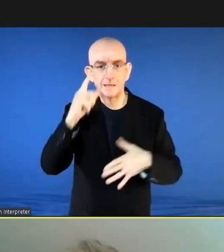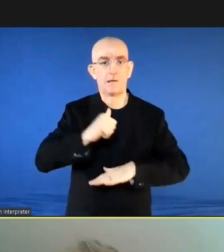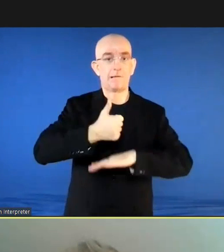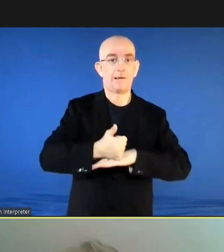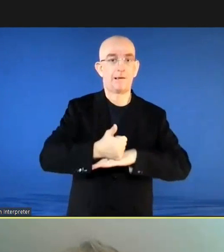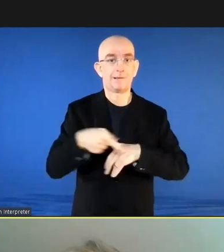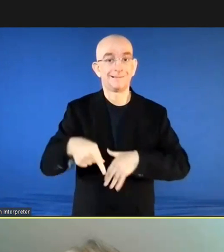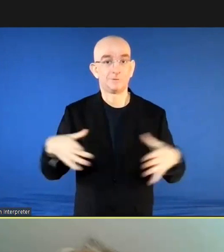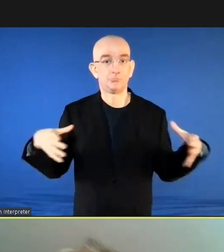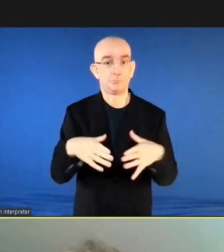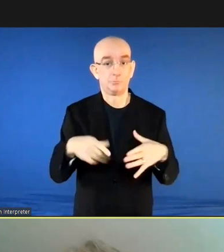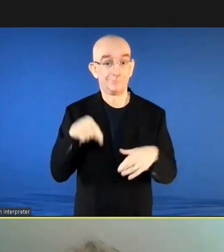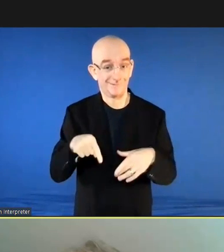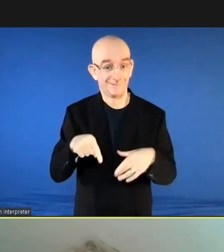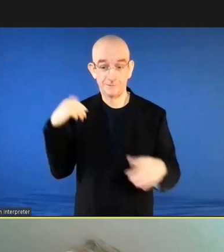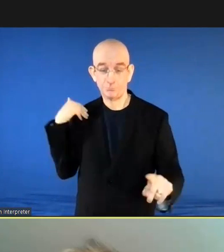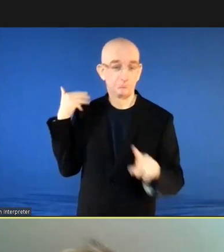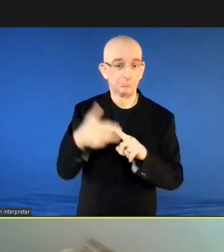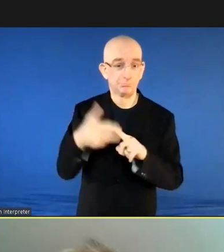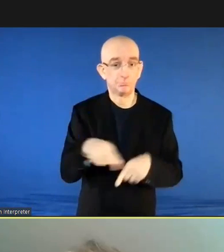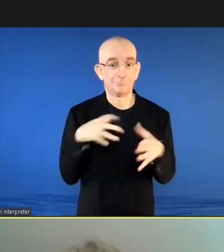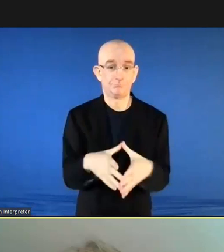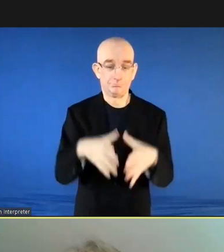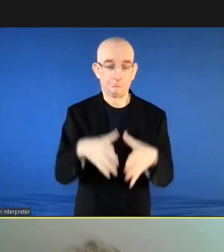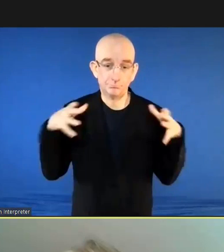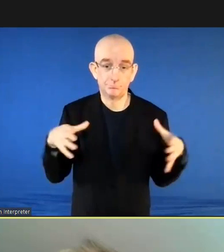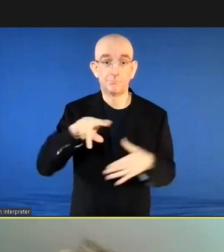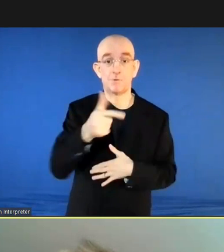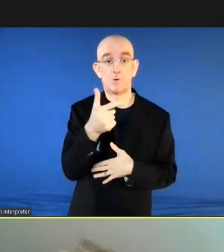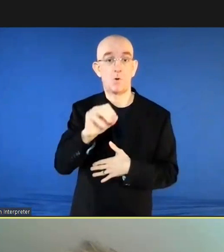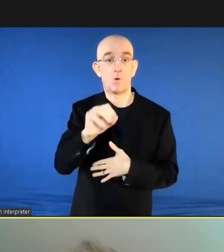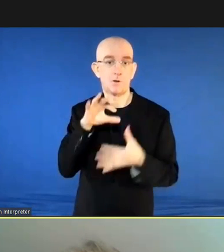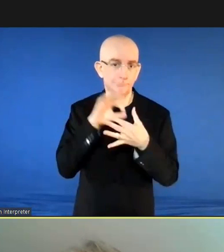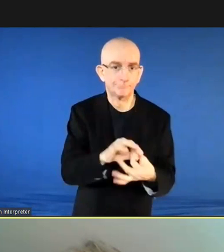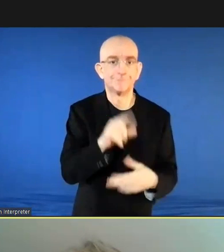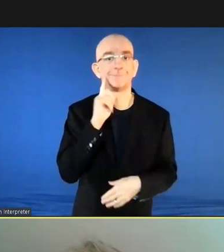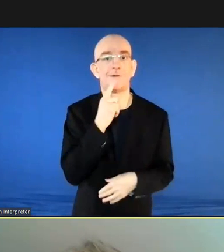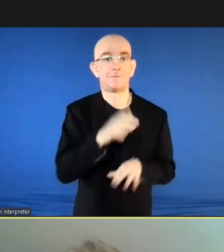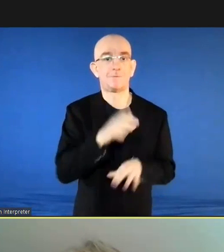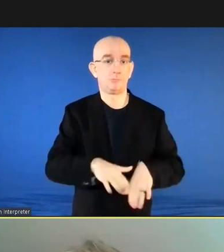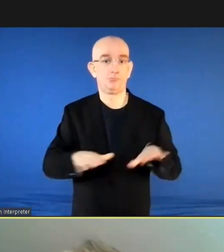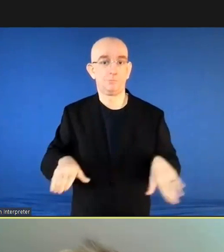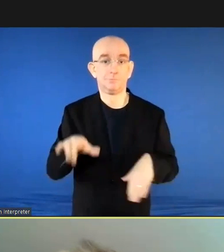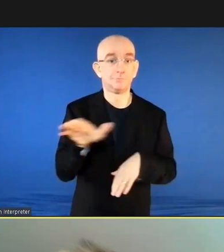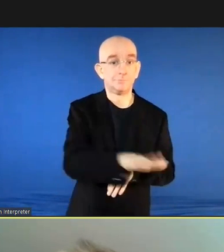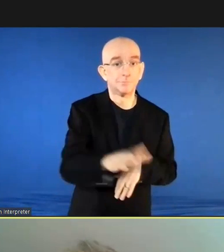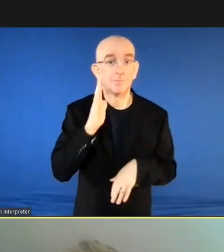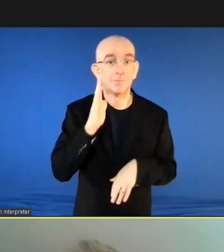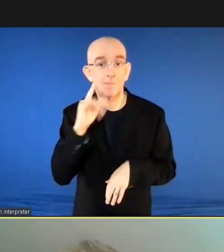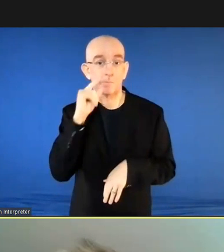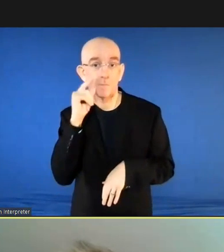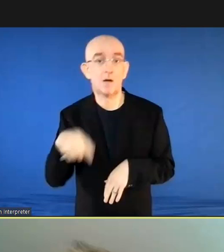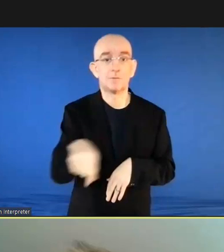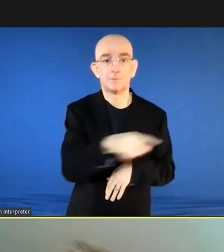deed allowed us to work beyond the UK, traditionally we had focused our support to